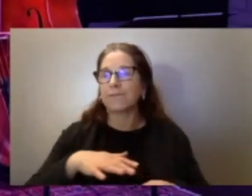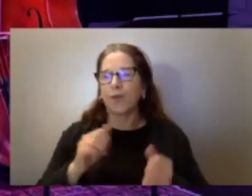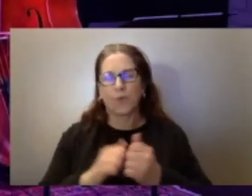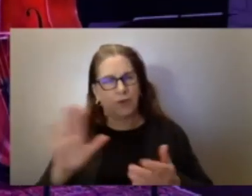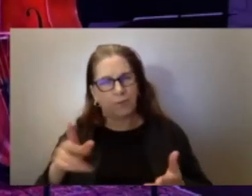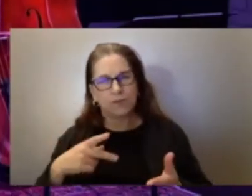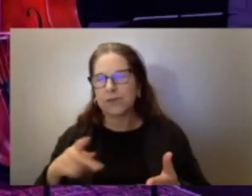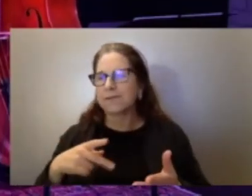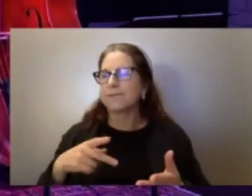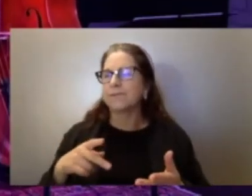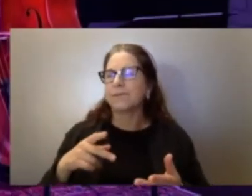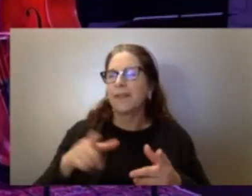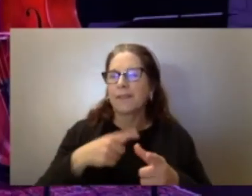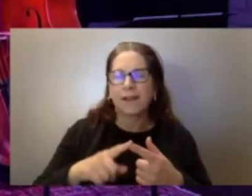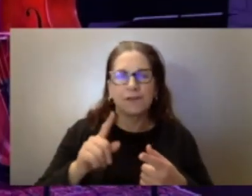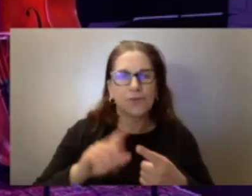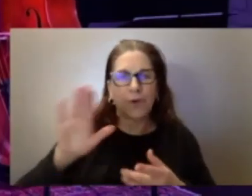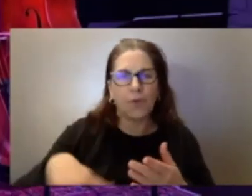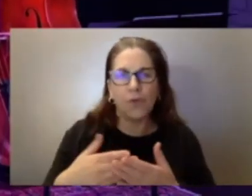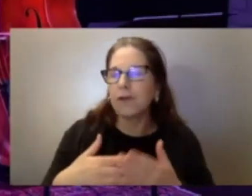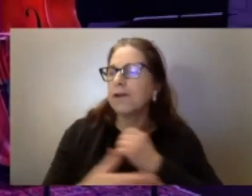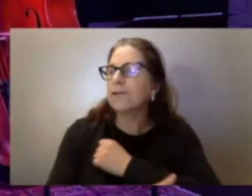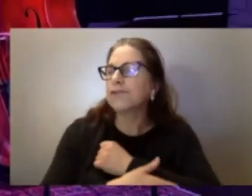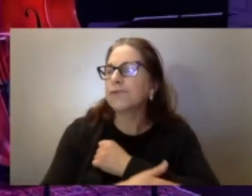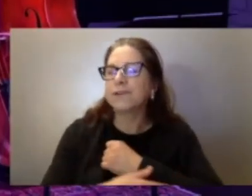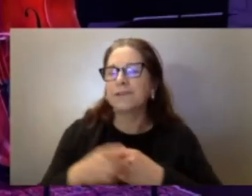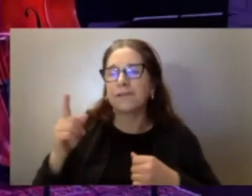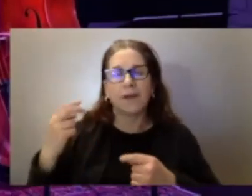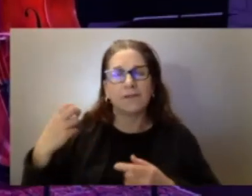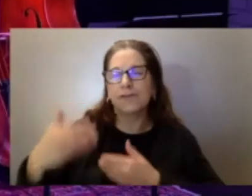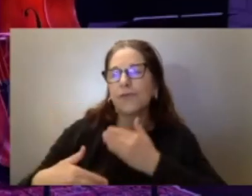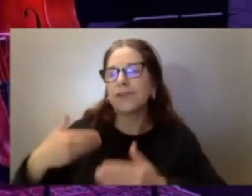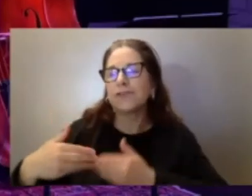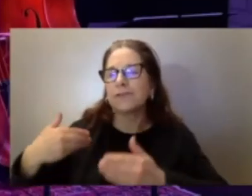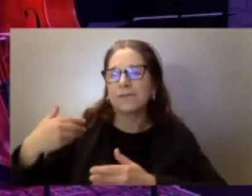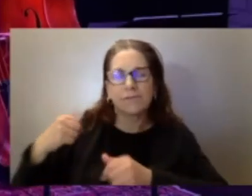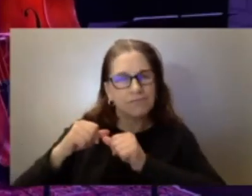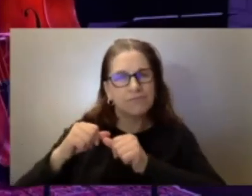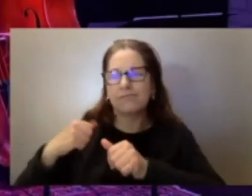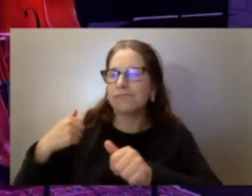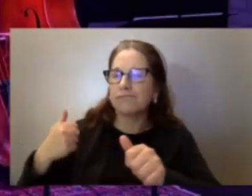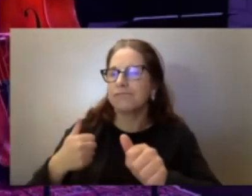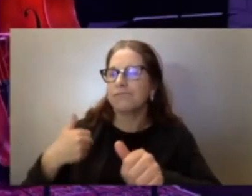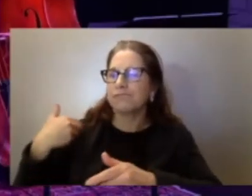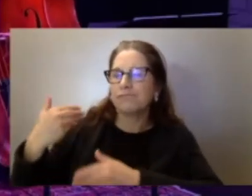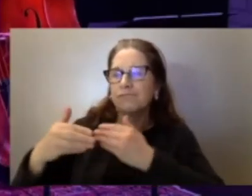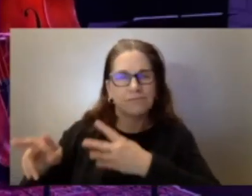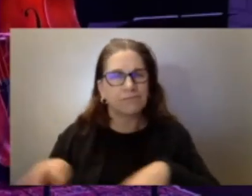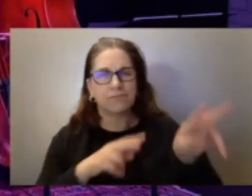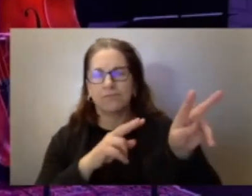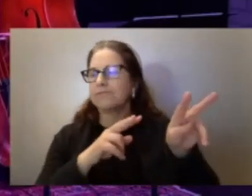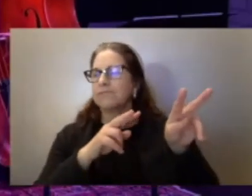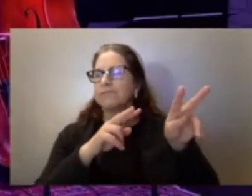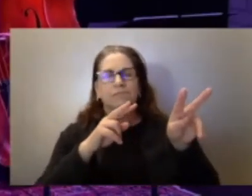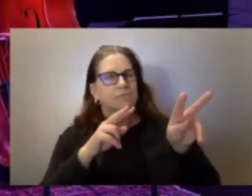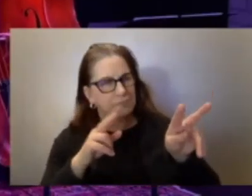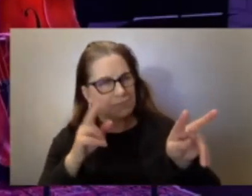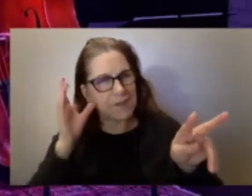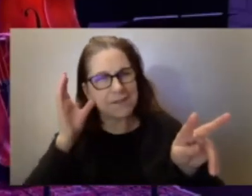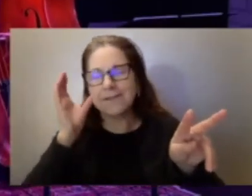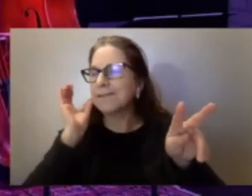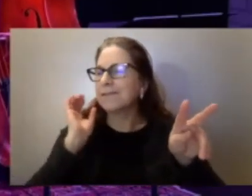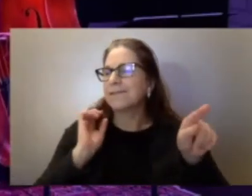then to the whole country and the generations who continue to follow and look up to her light and listen. She inspired